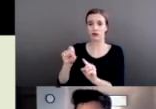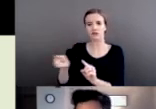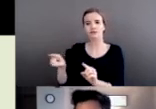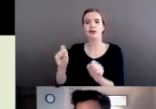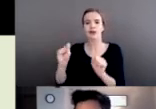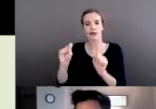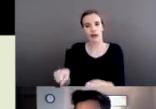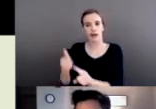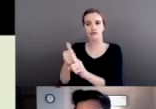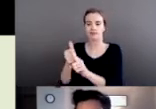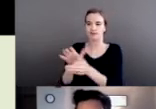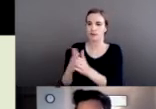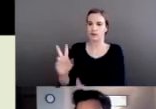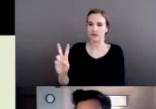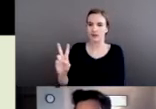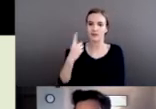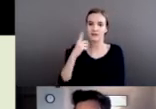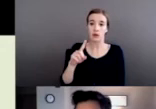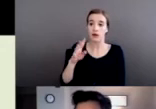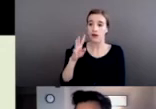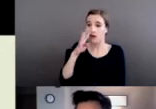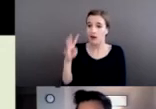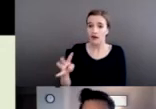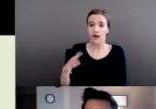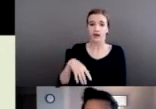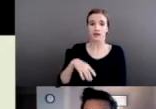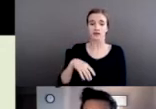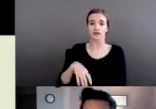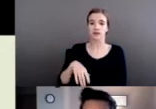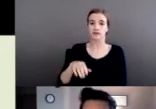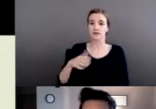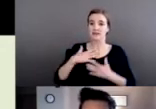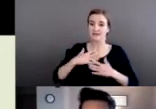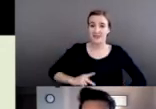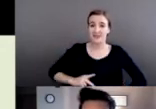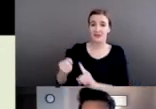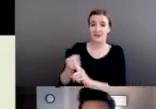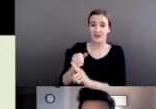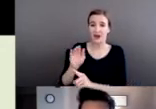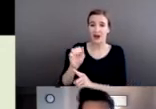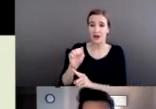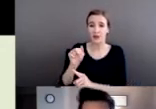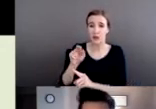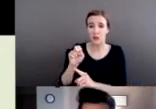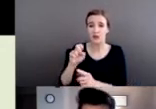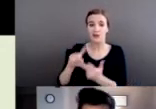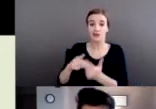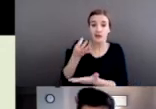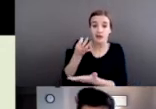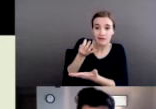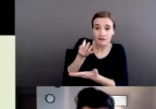abuse, neglect. Sometimes there's financial abuse, but again,